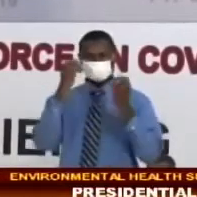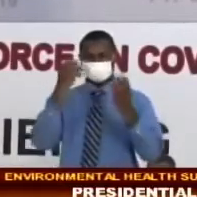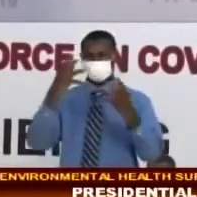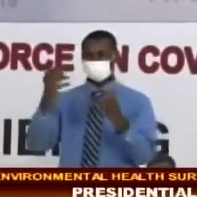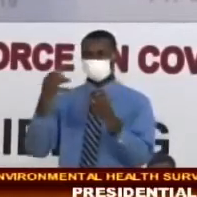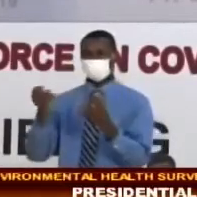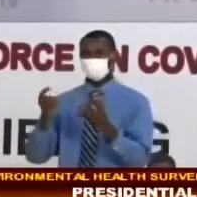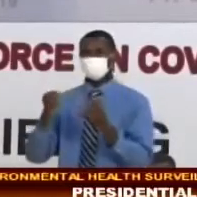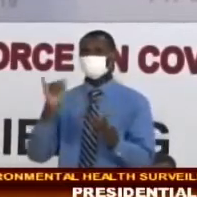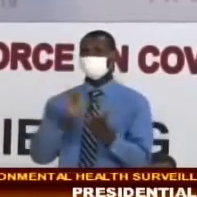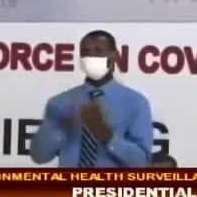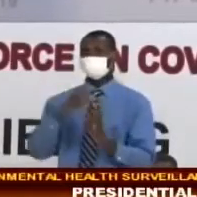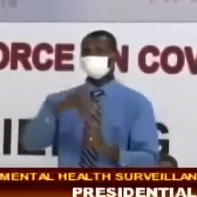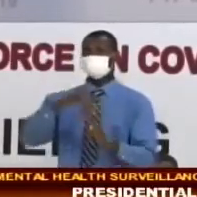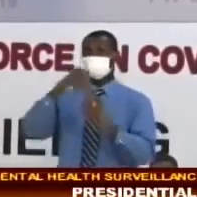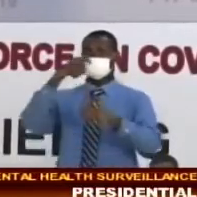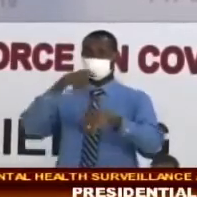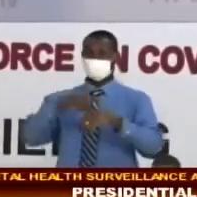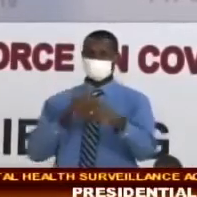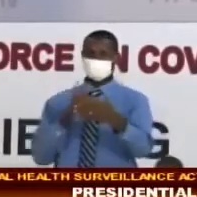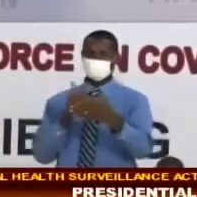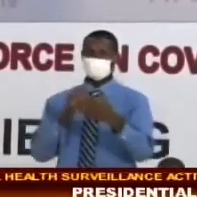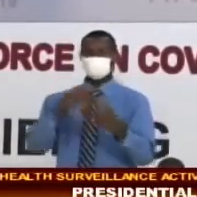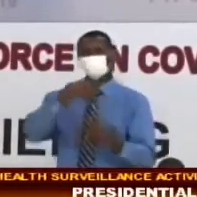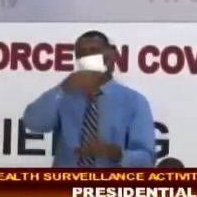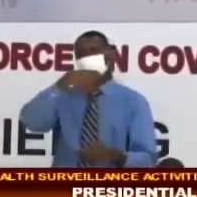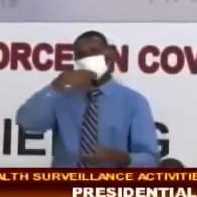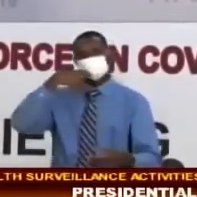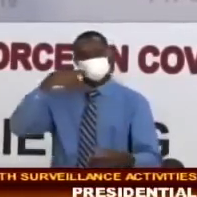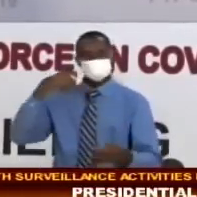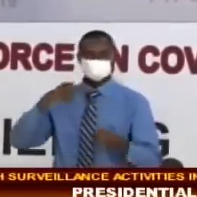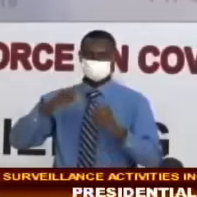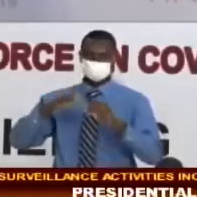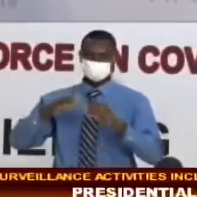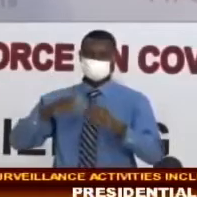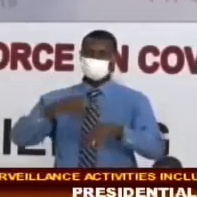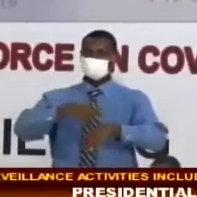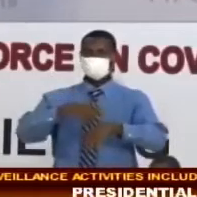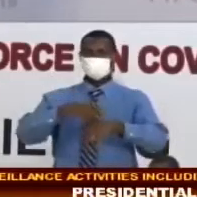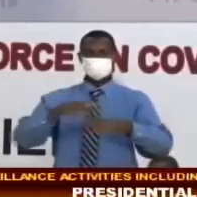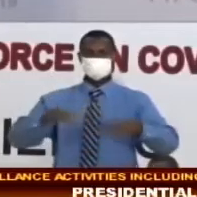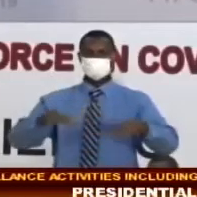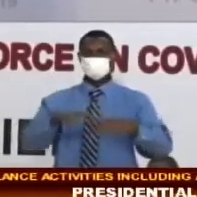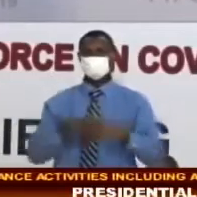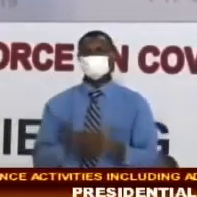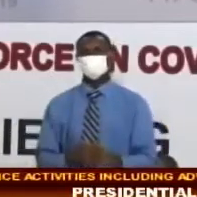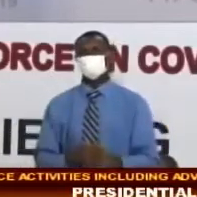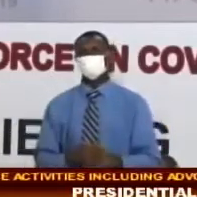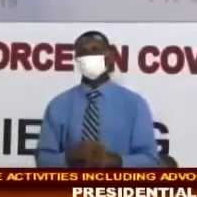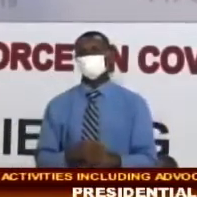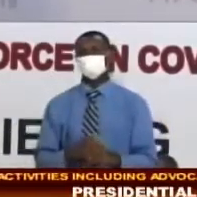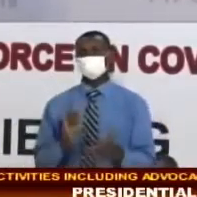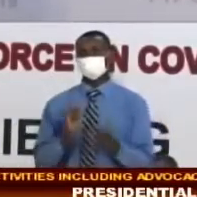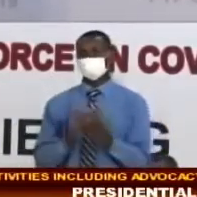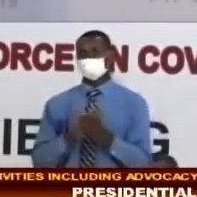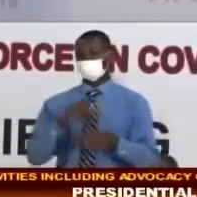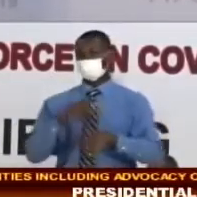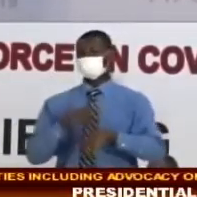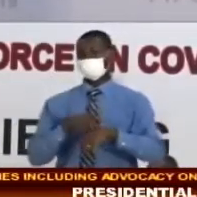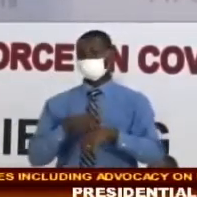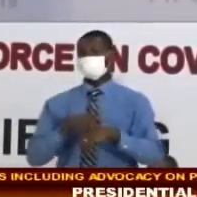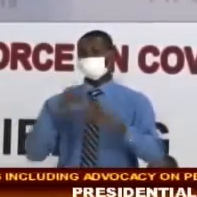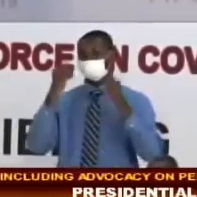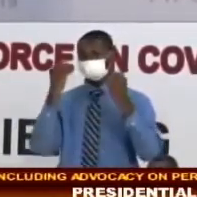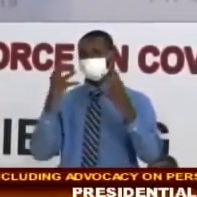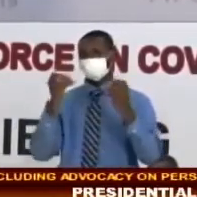the dry season. So it's like that period is kind of over because we're